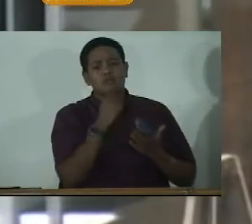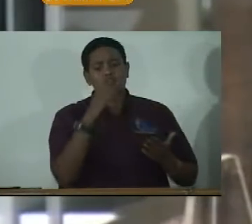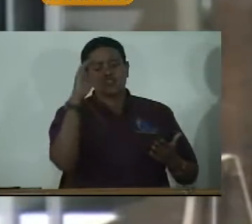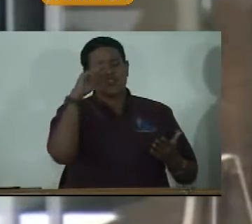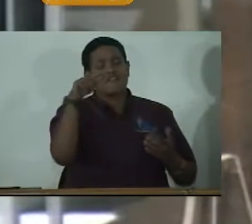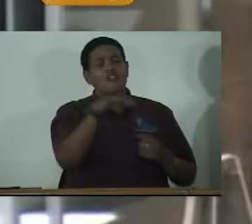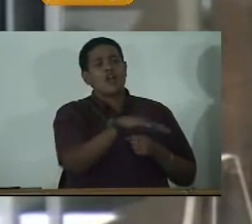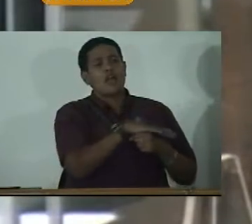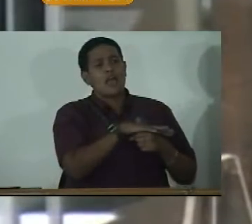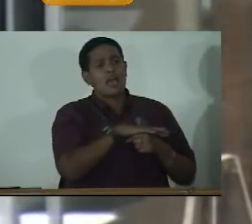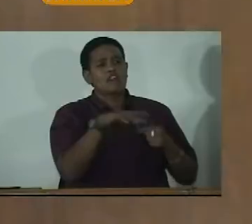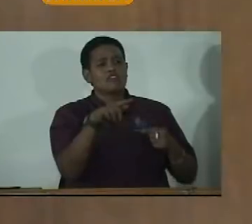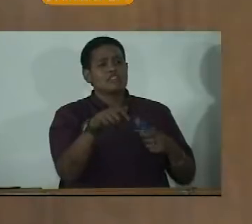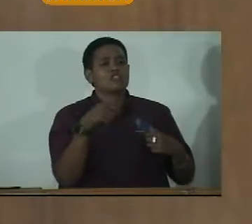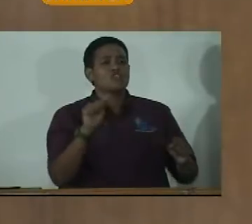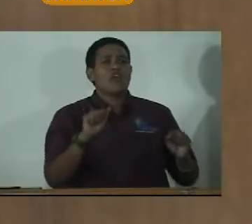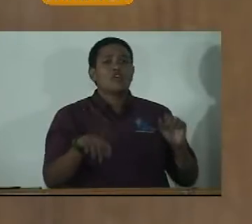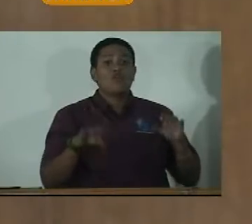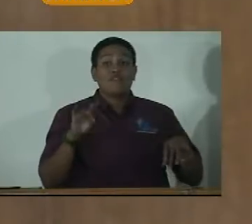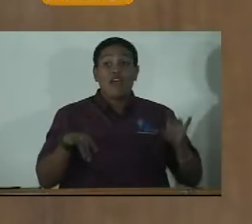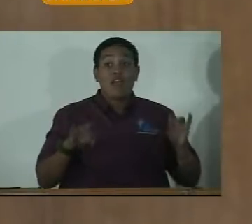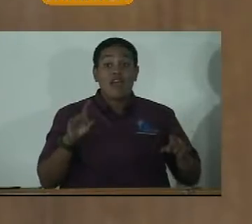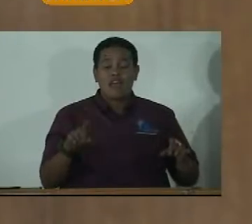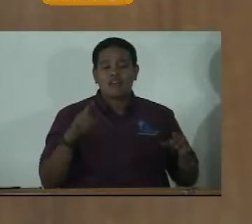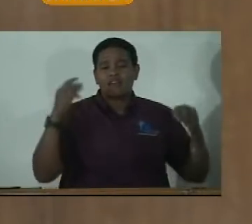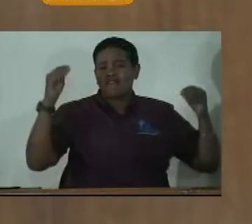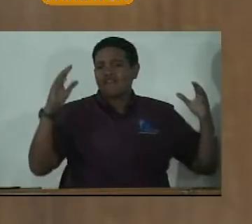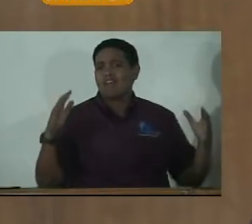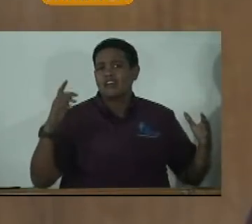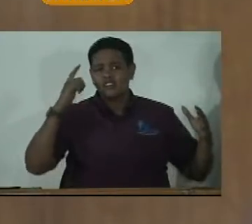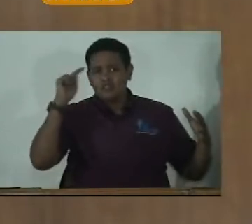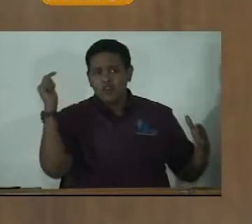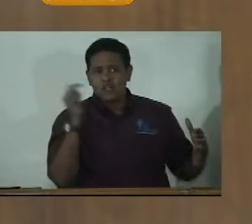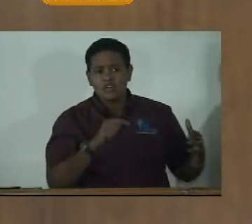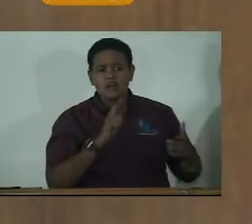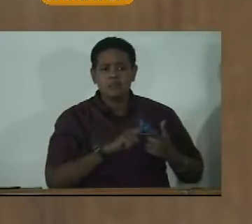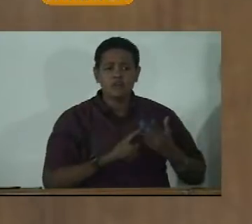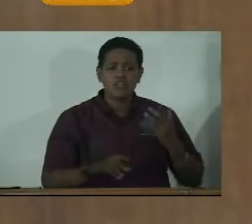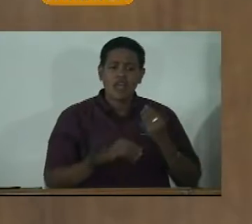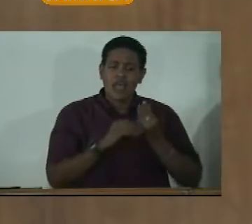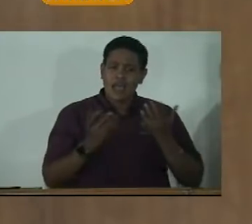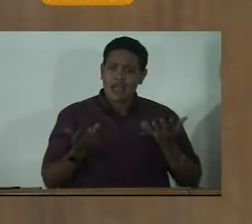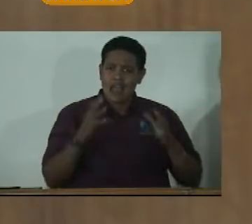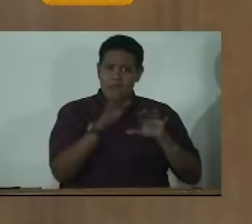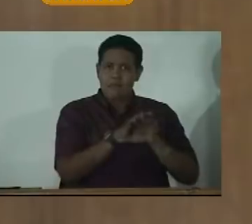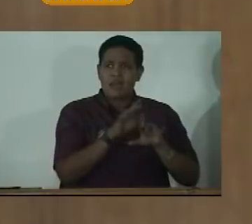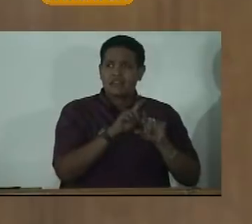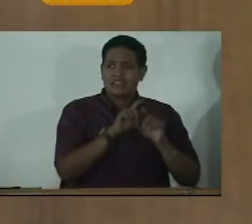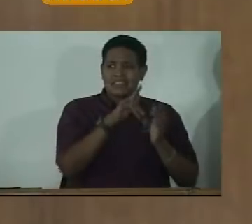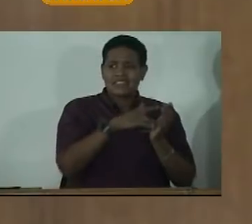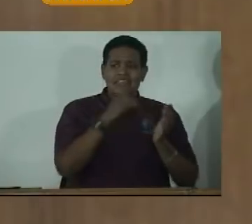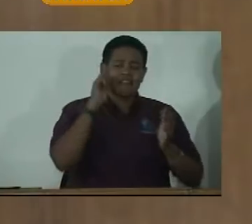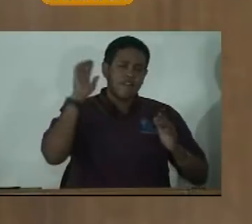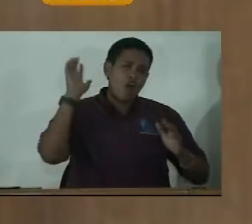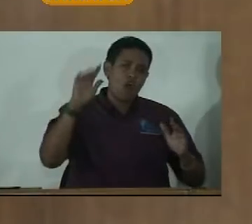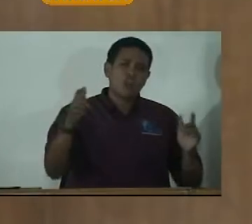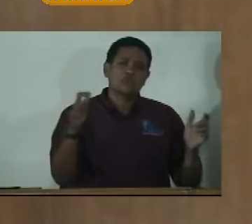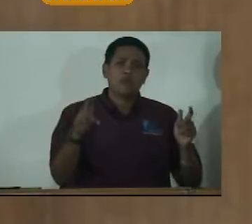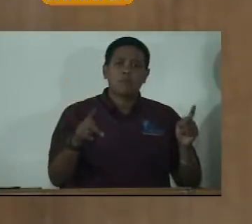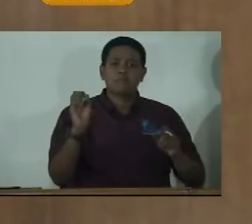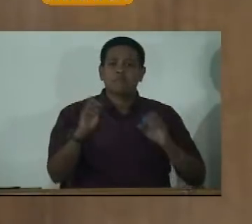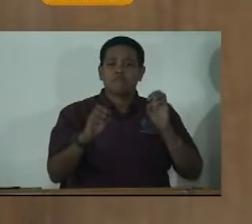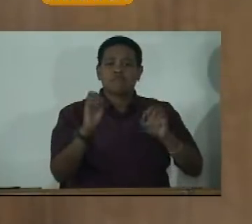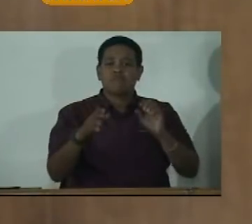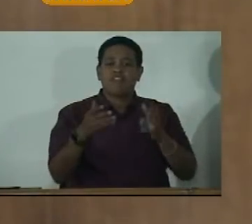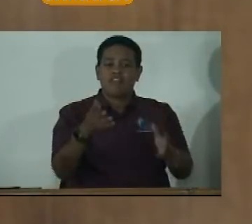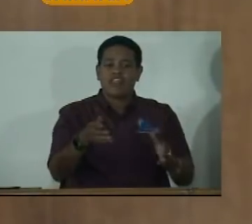that they're trying to find vendors for, and then create an amalgamation, a center for all the small people to come